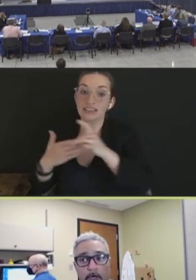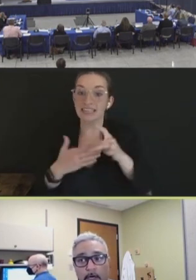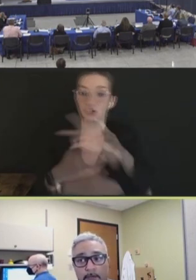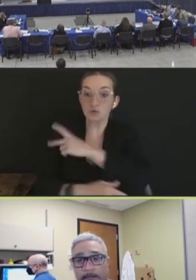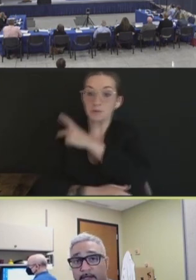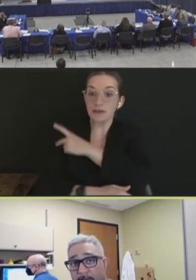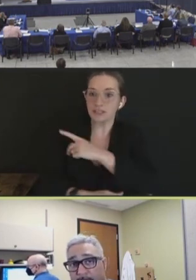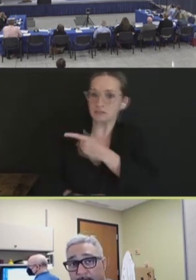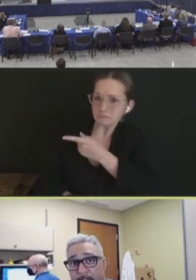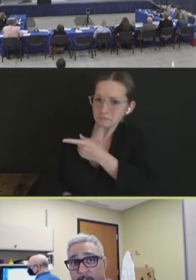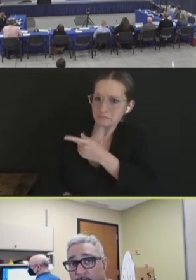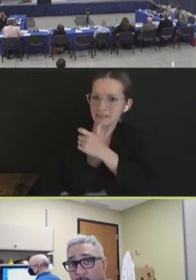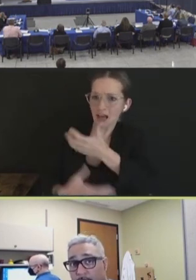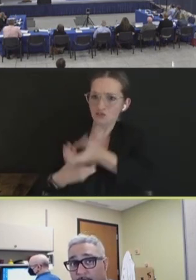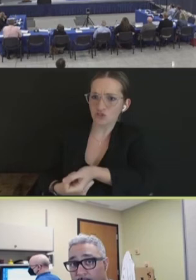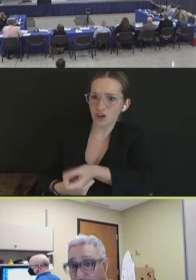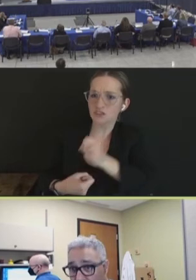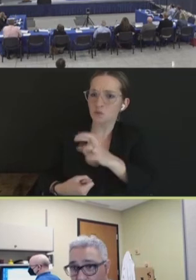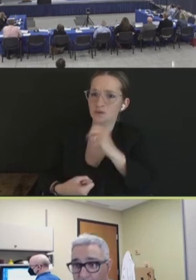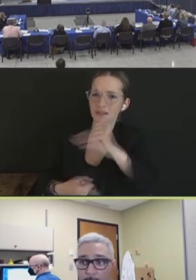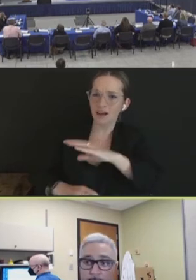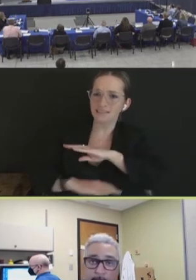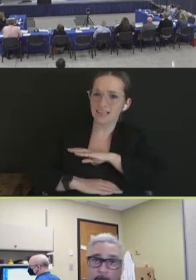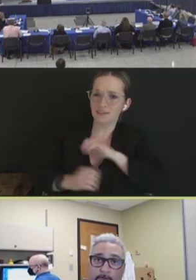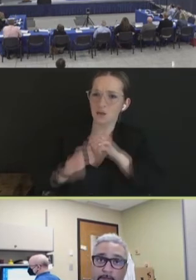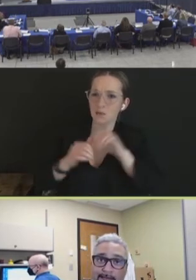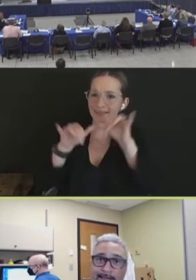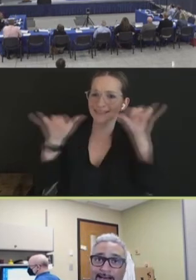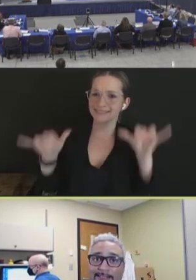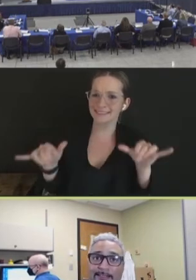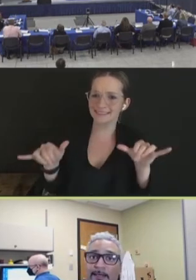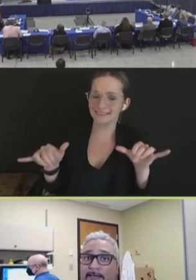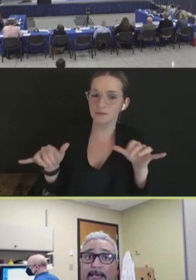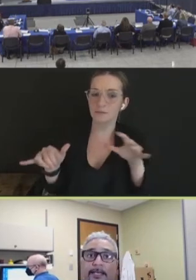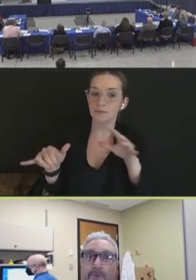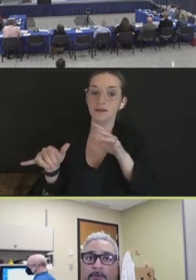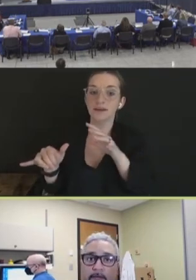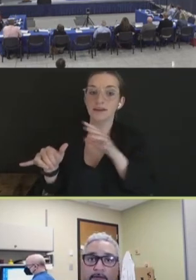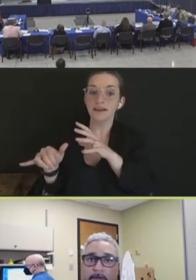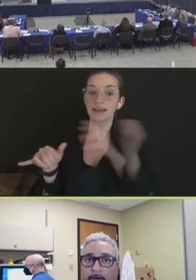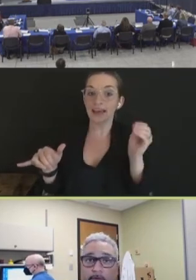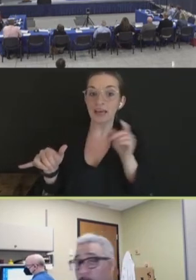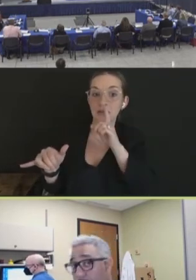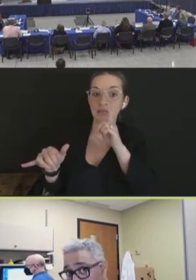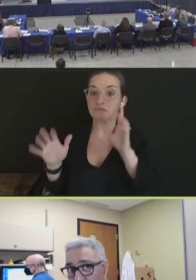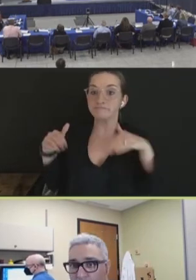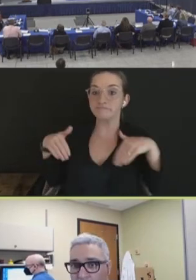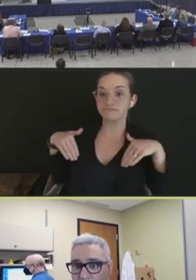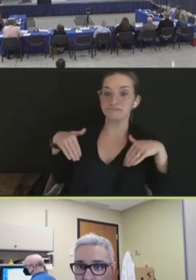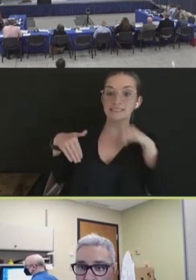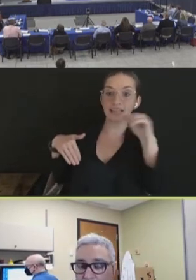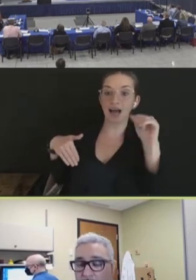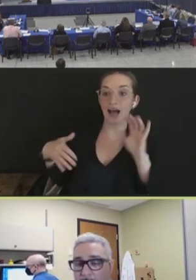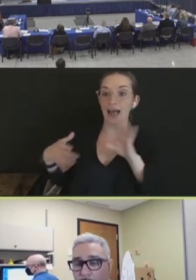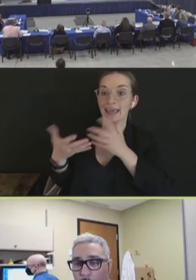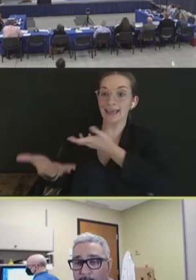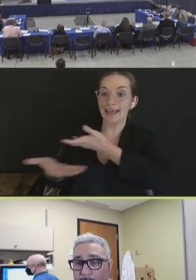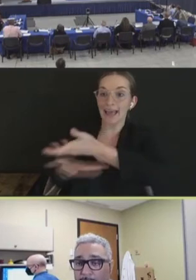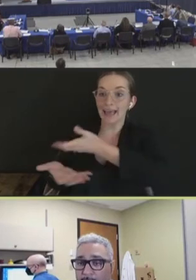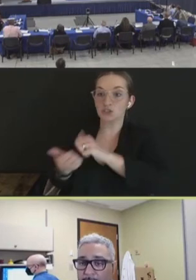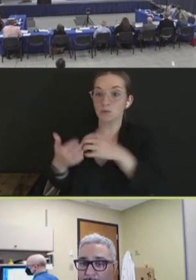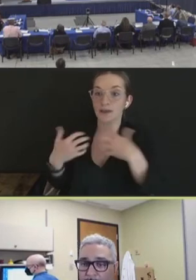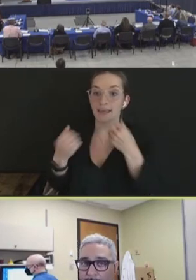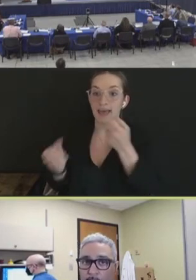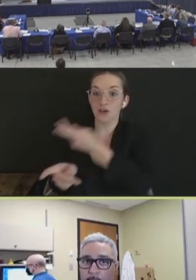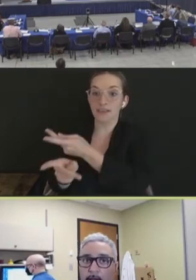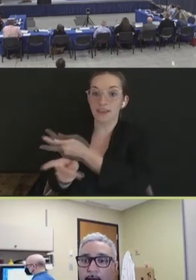or dissatisfaction with the system, and then ultimately not engaged with healthcare or research in the way we want. And what's missing